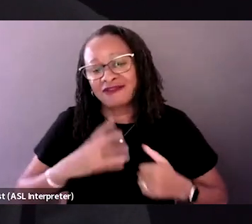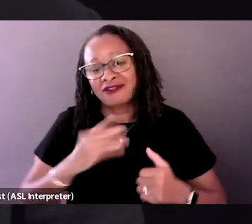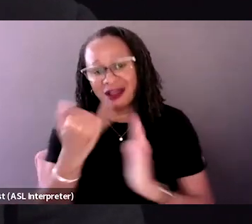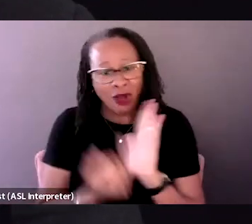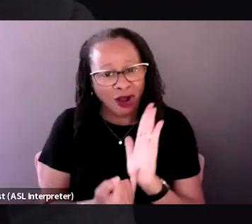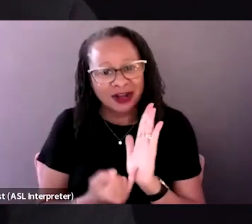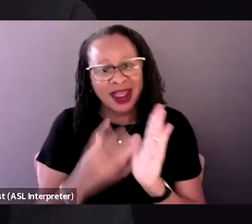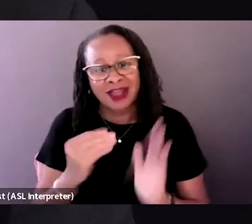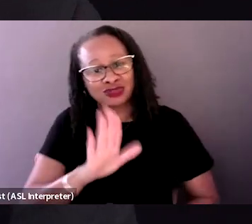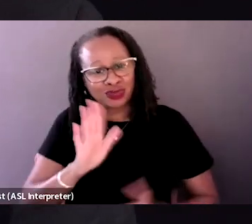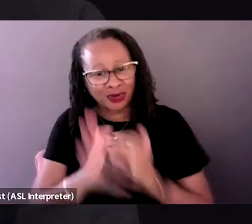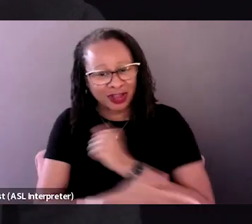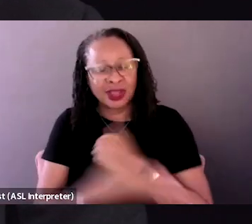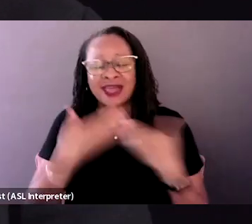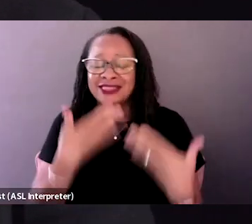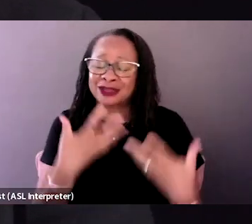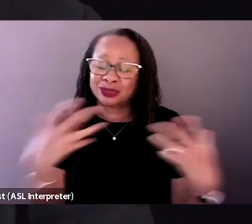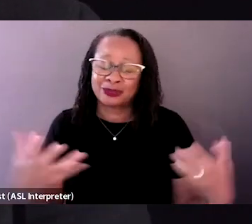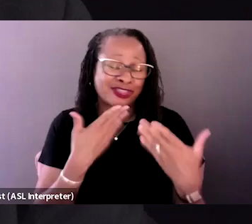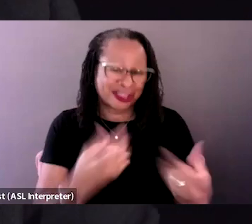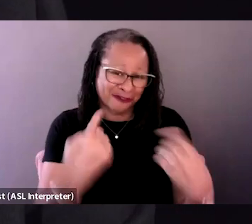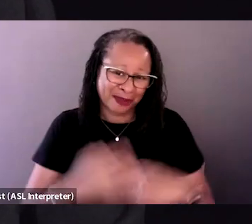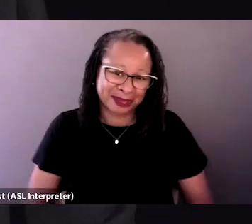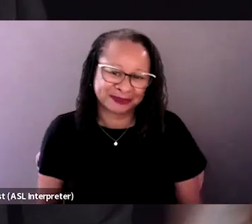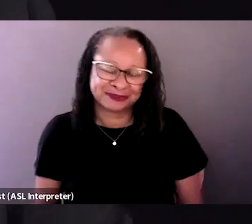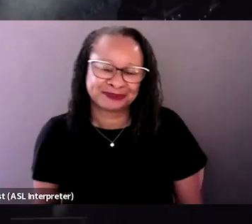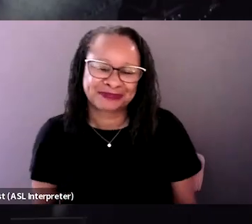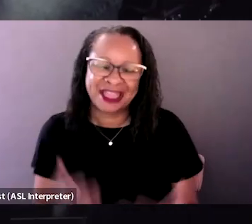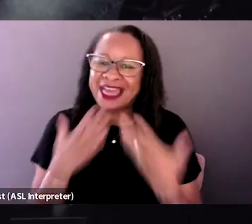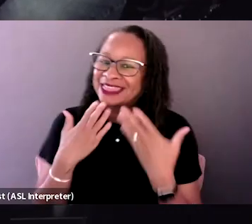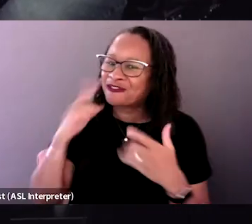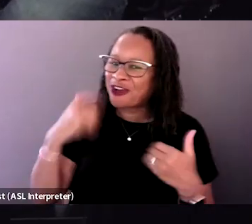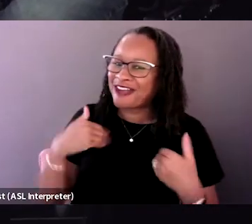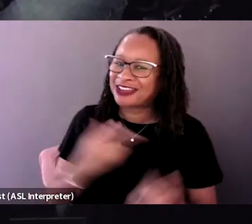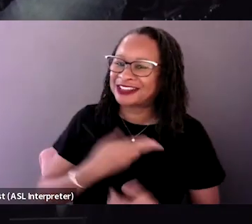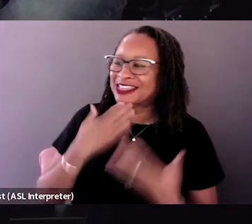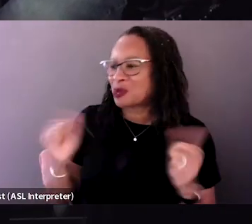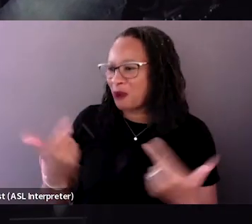and survival and art and your country. So thank you very much, and thank you for coming.